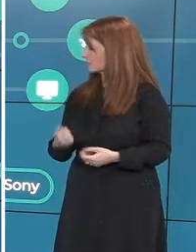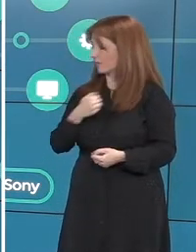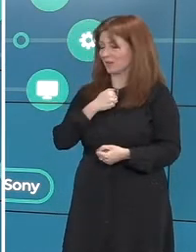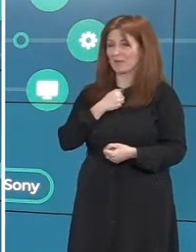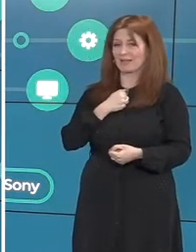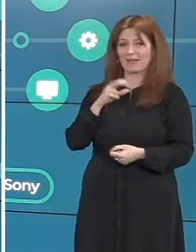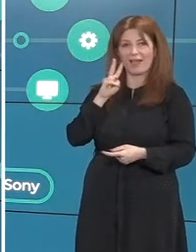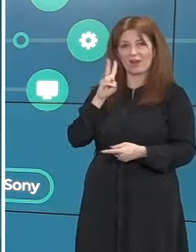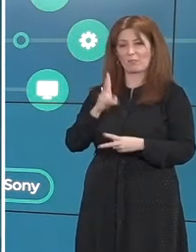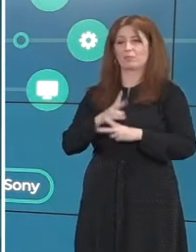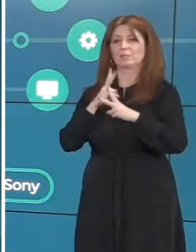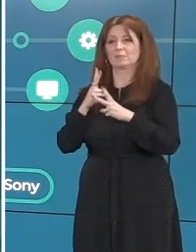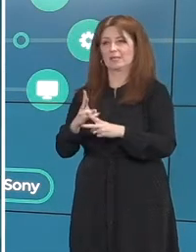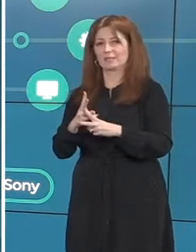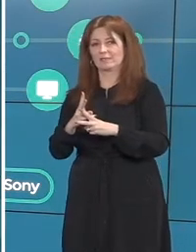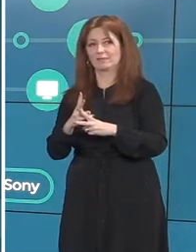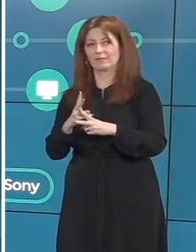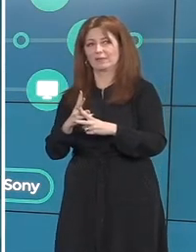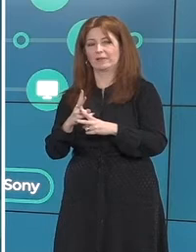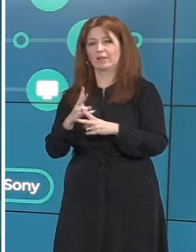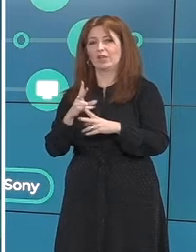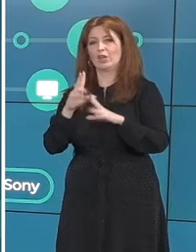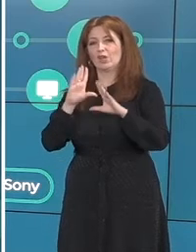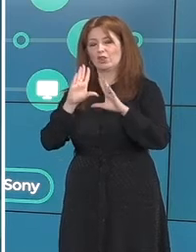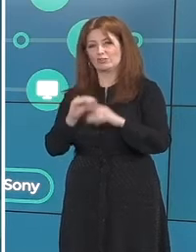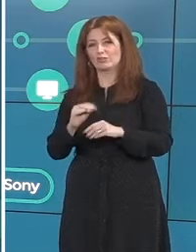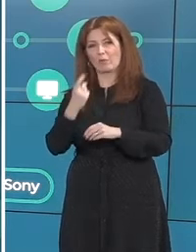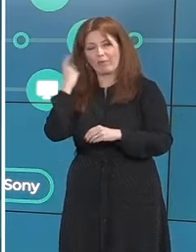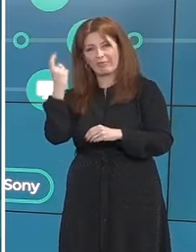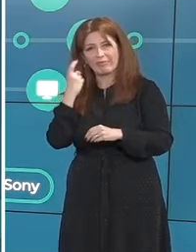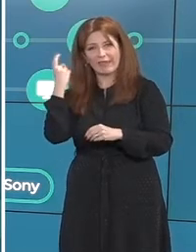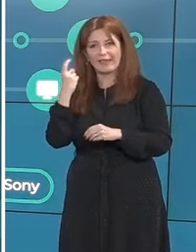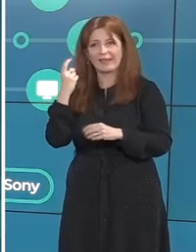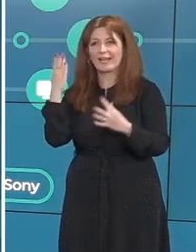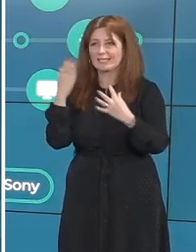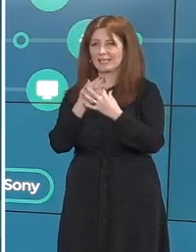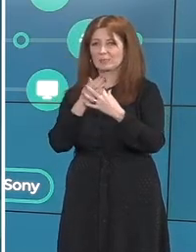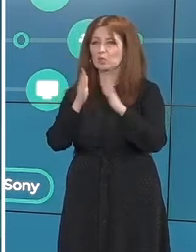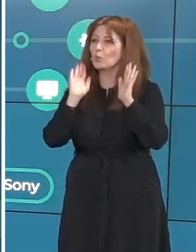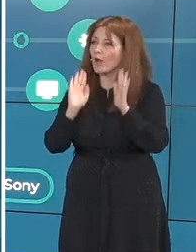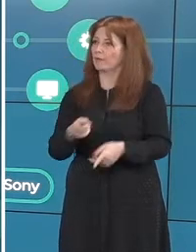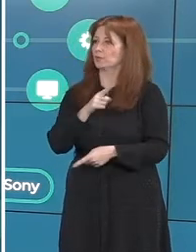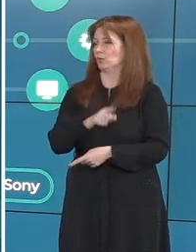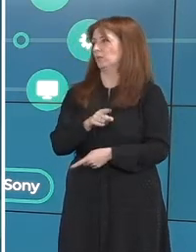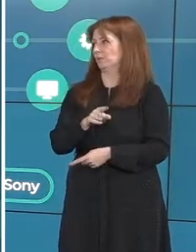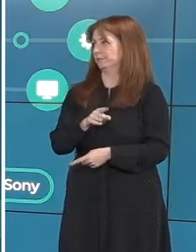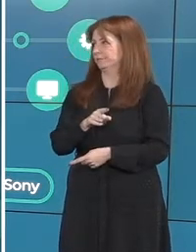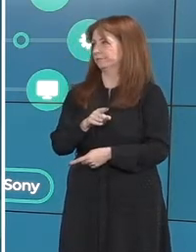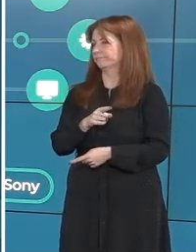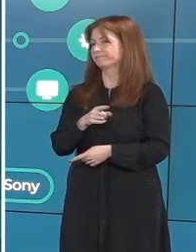of, stop approaching accessibility as a compliance issue and start approaching it as a